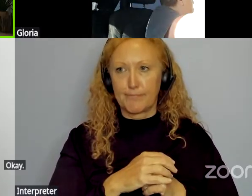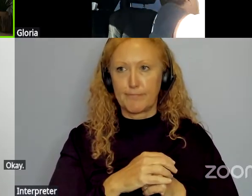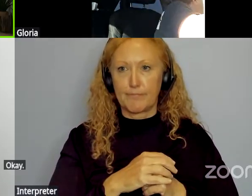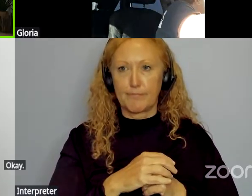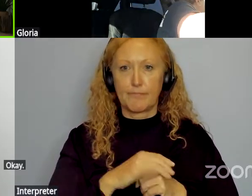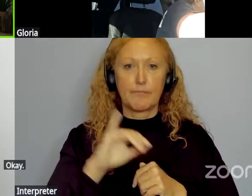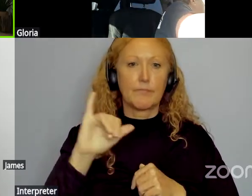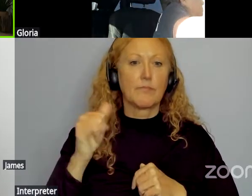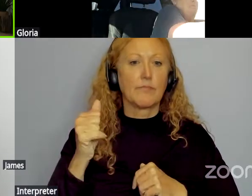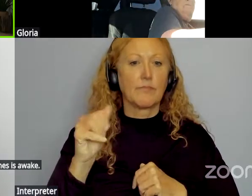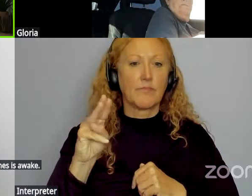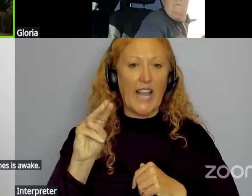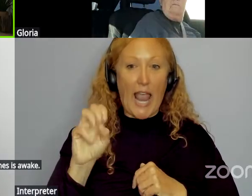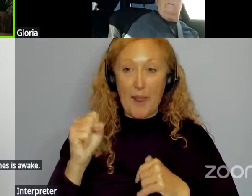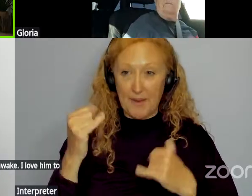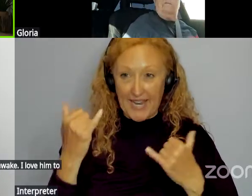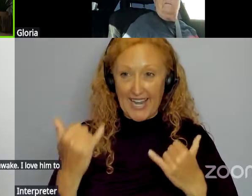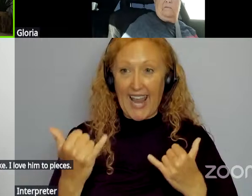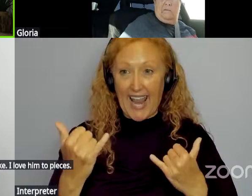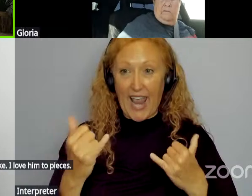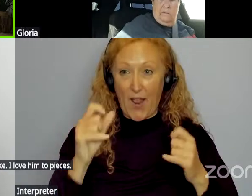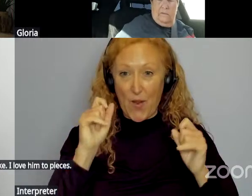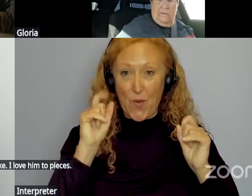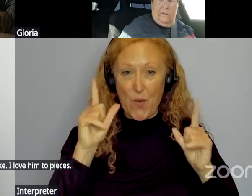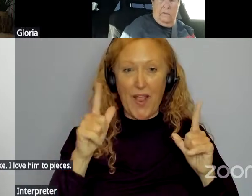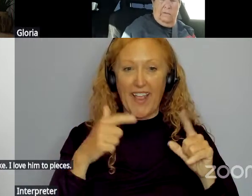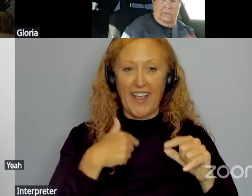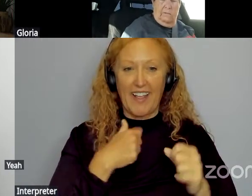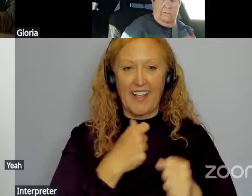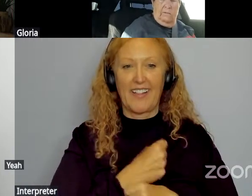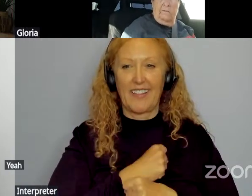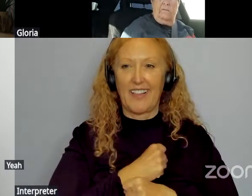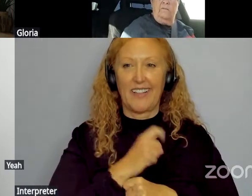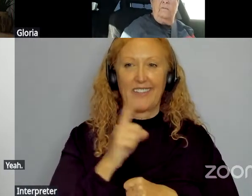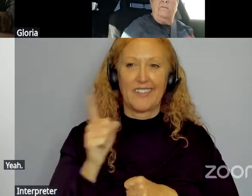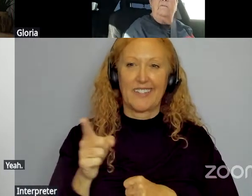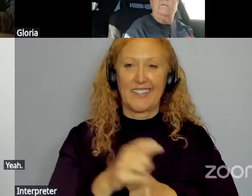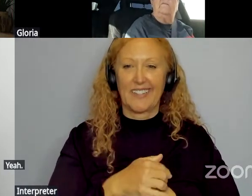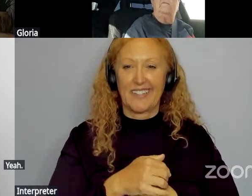James is awake. I love him to pieces. Yeah.